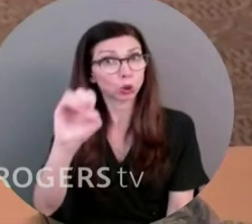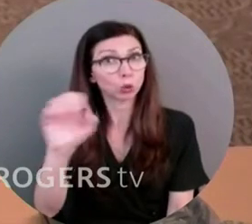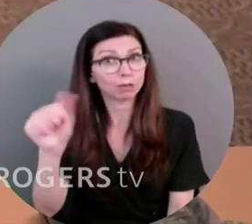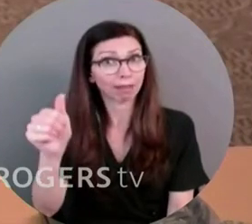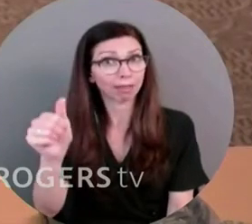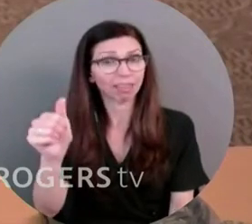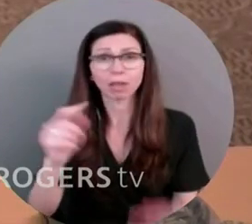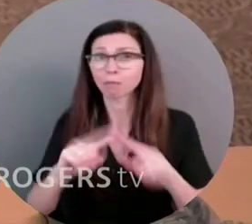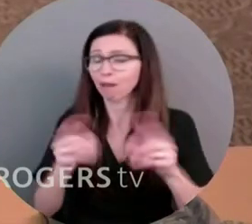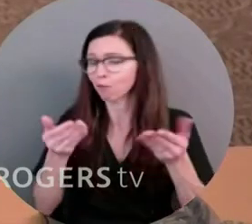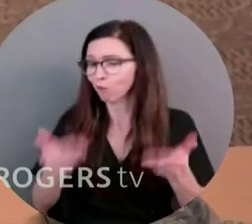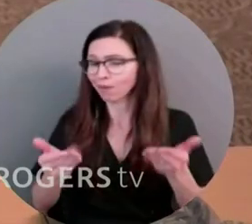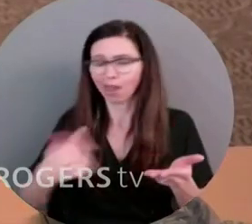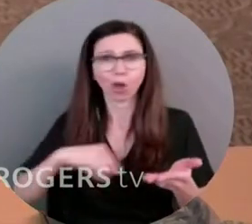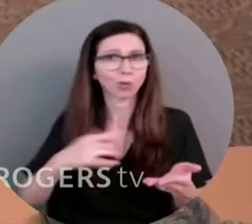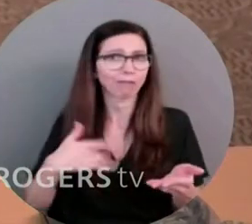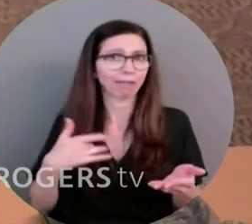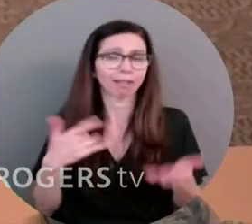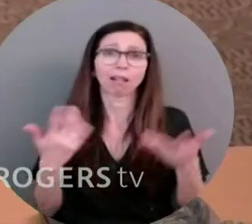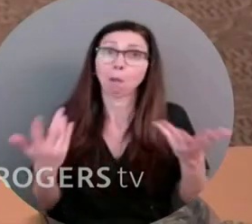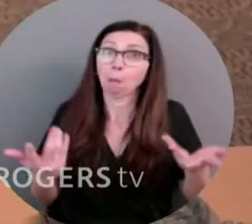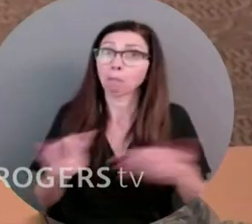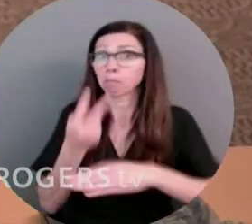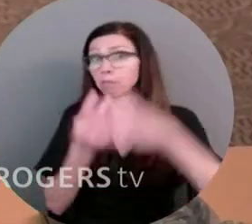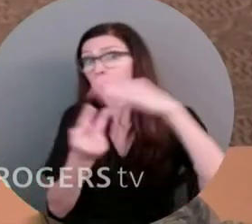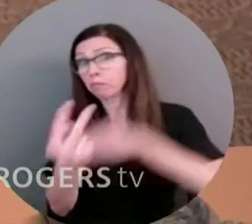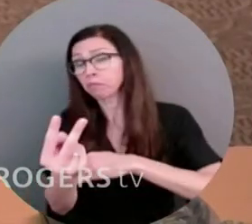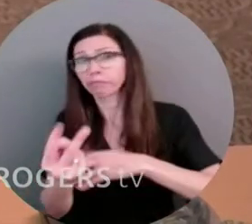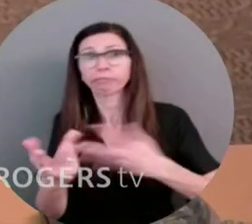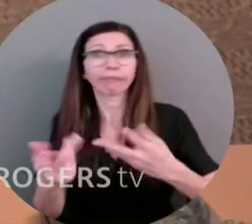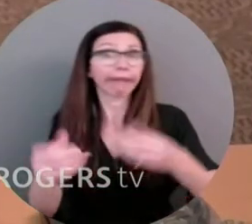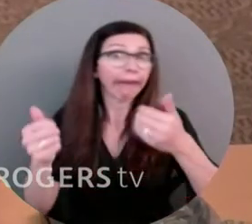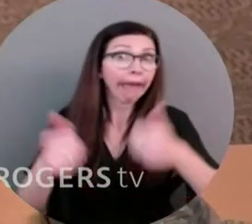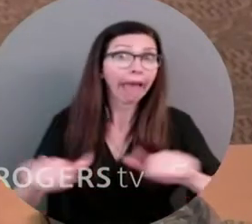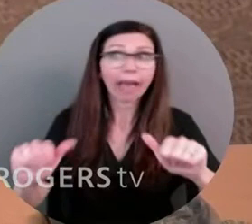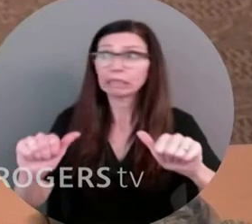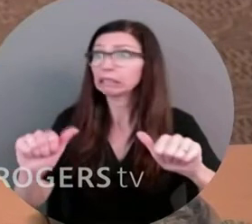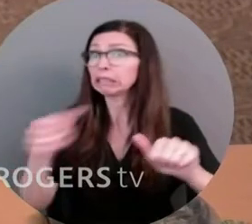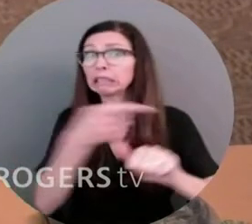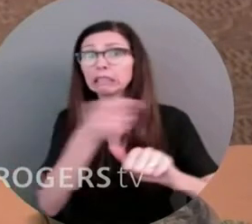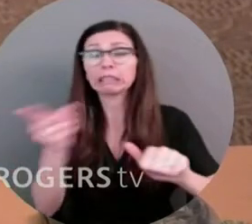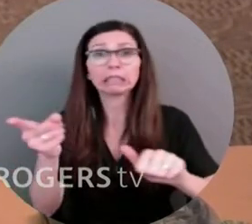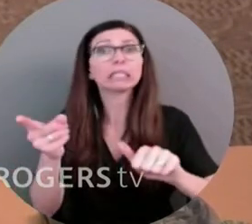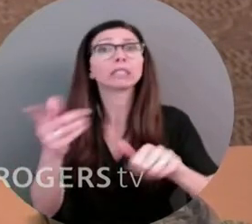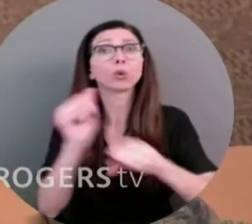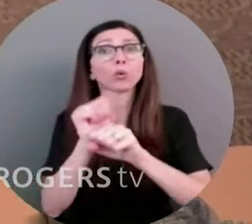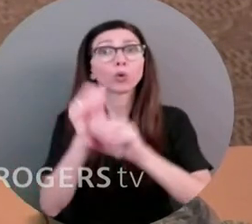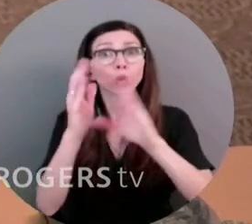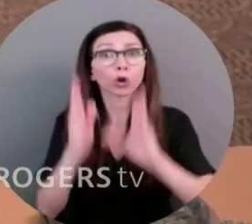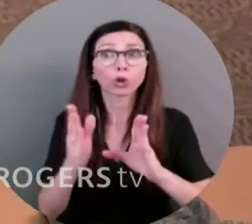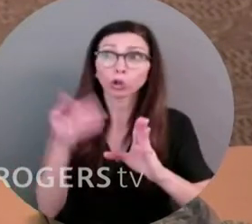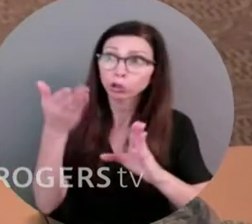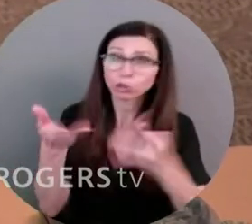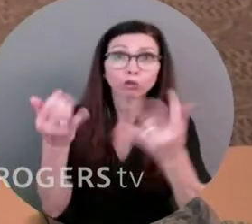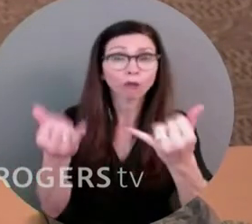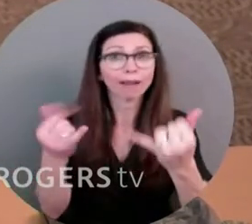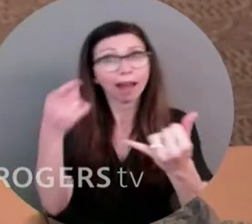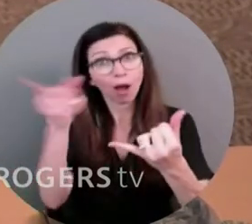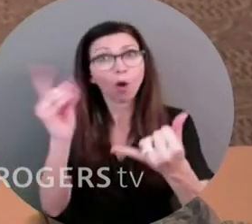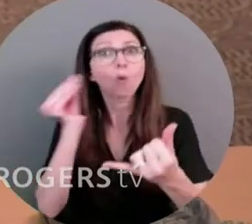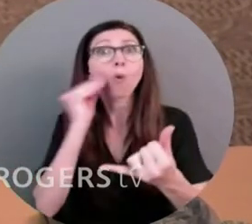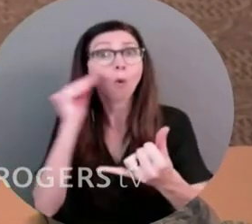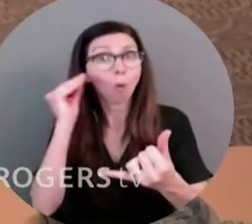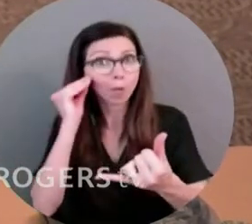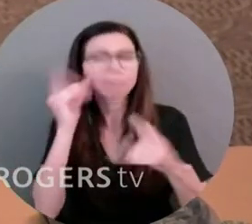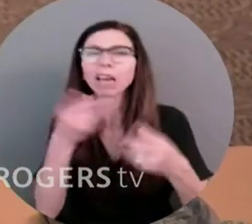don't anticipate any public servants who are home right now. We'll be opening up some services, so they'll be coming back,